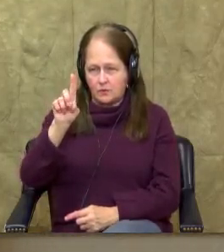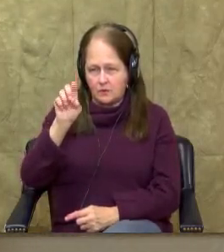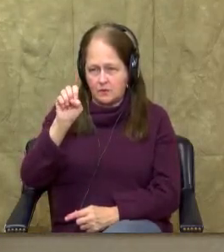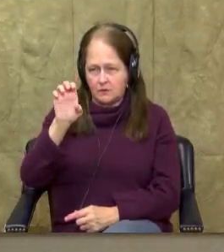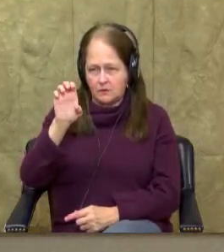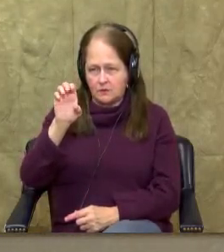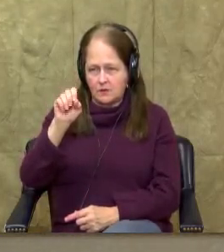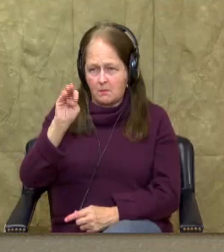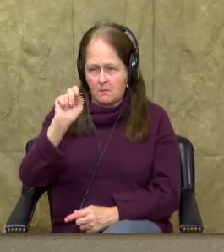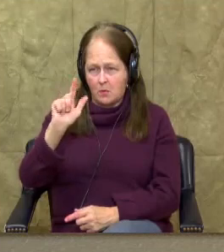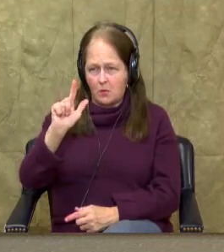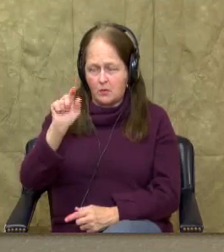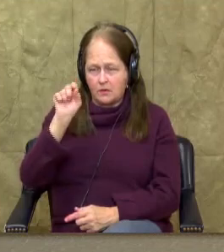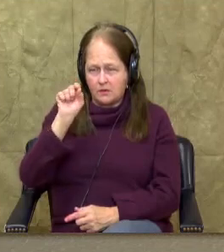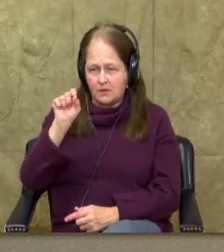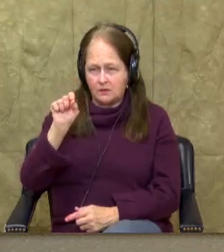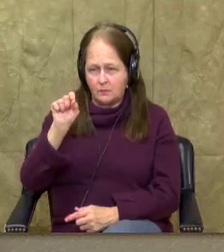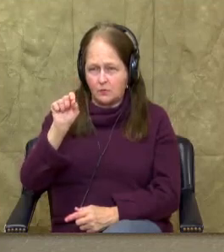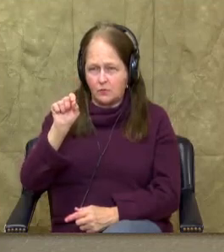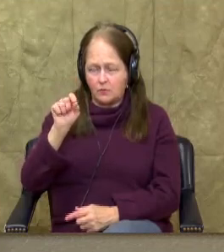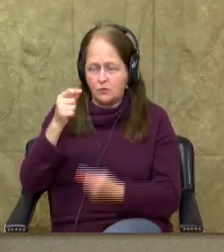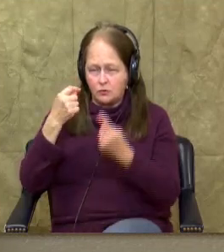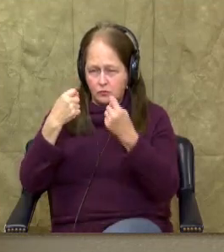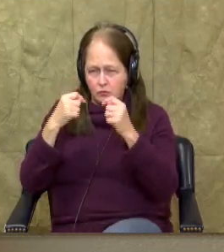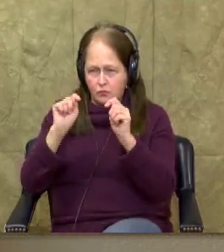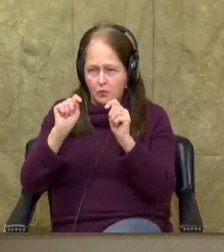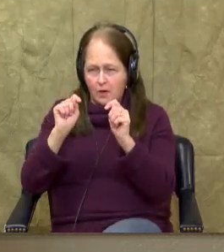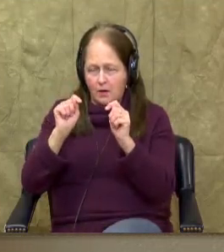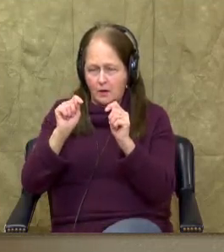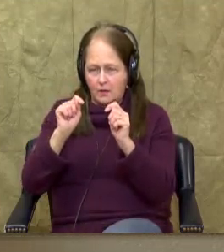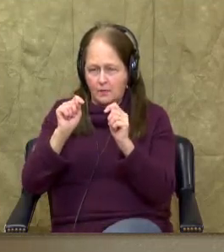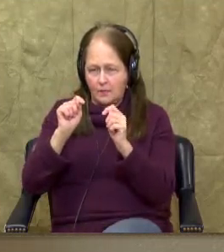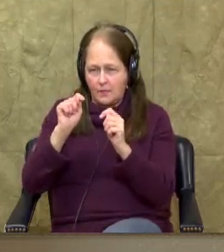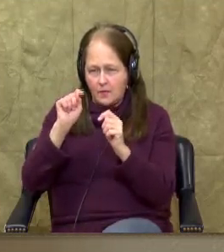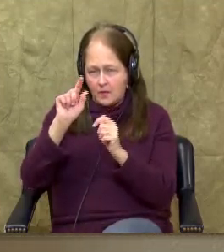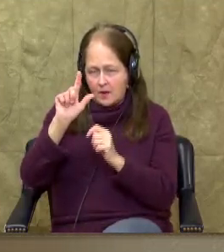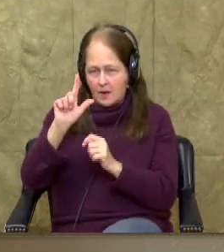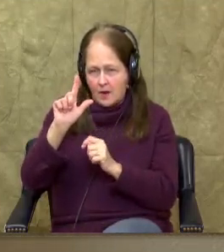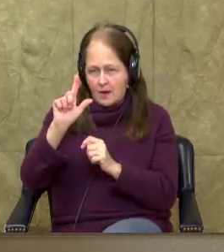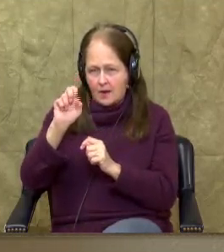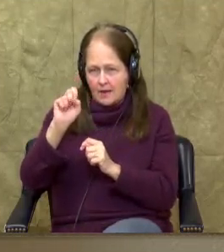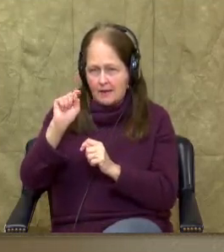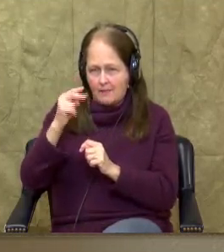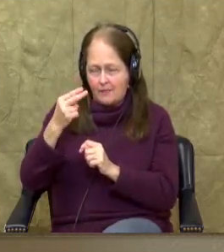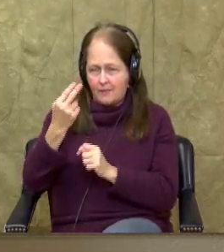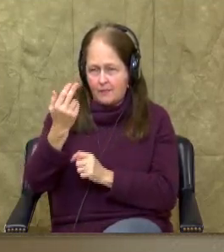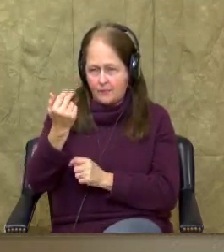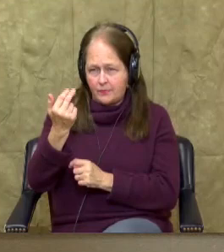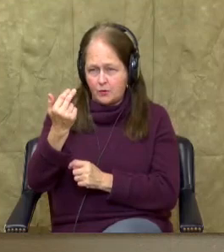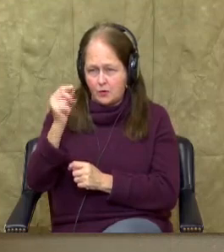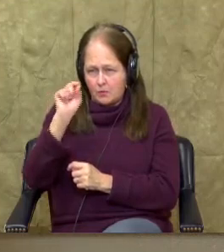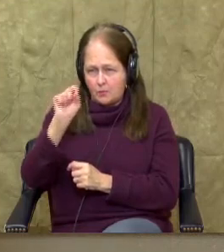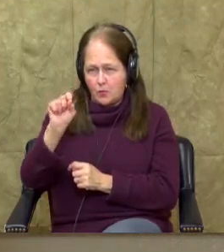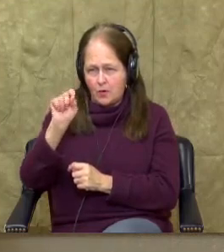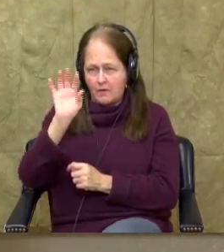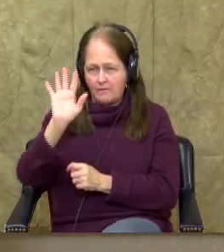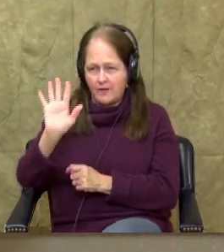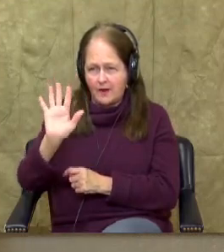So let's try one with a decimal. The length is 13.5.